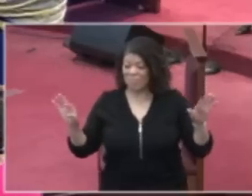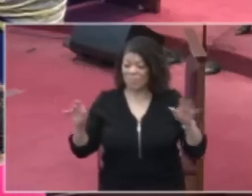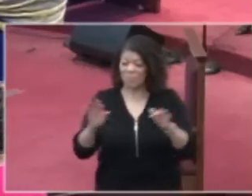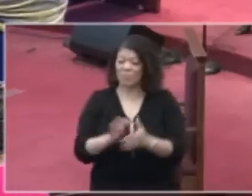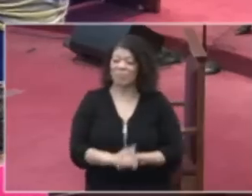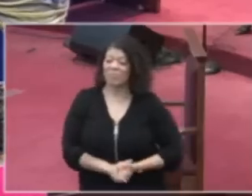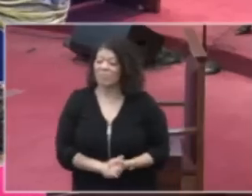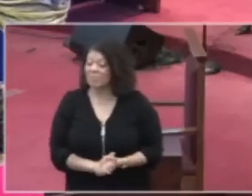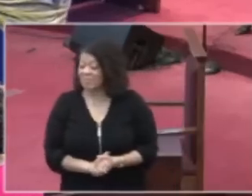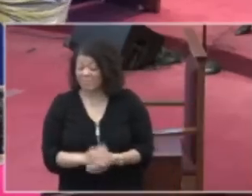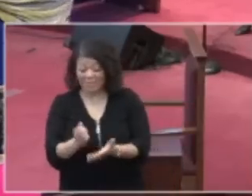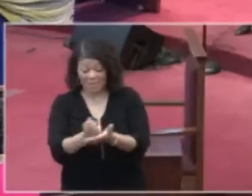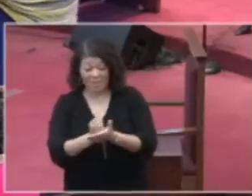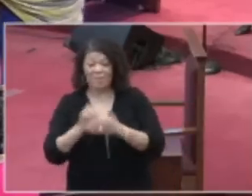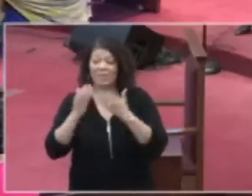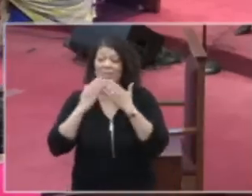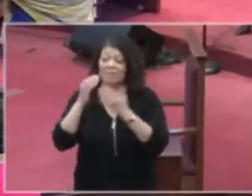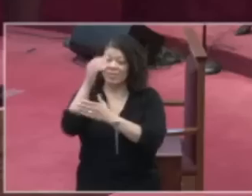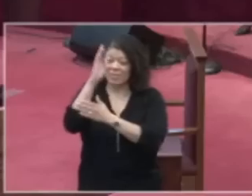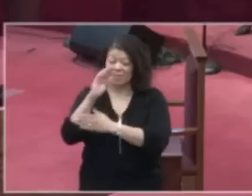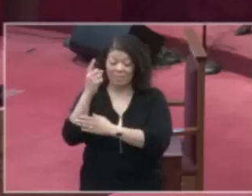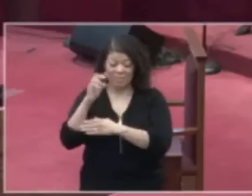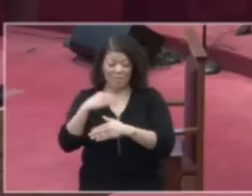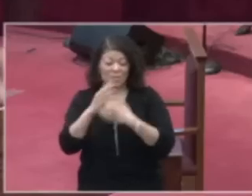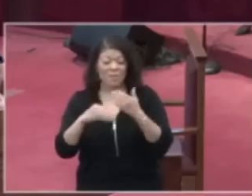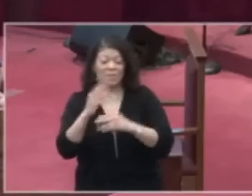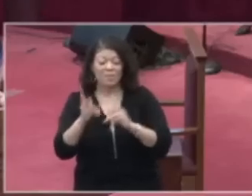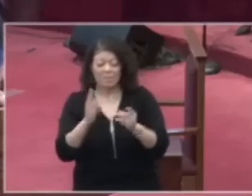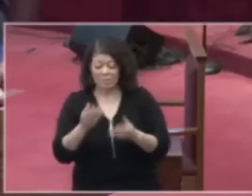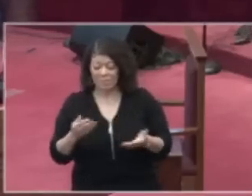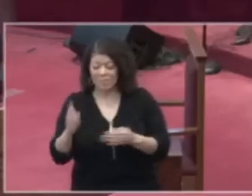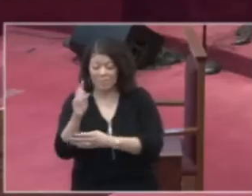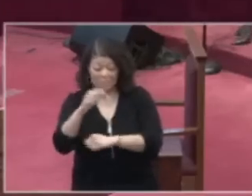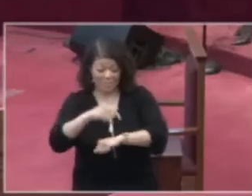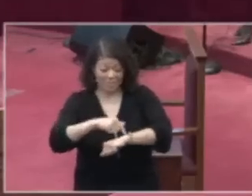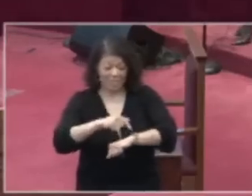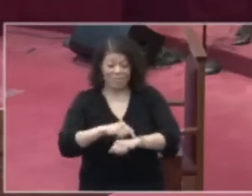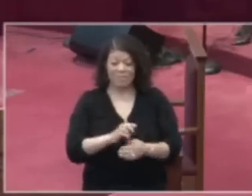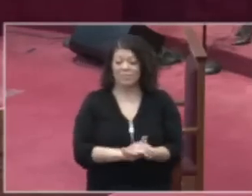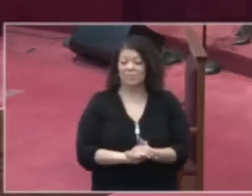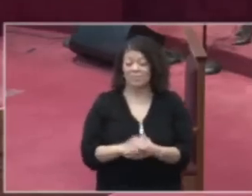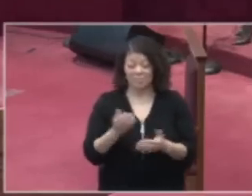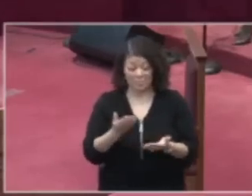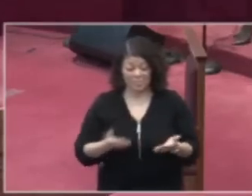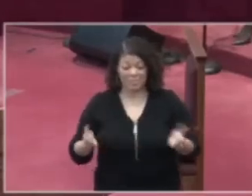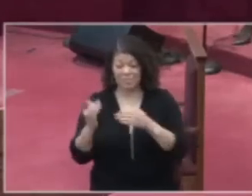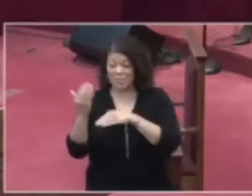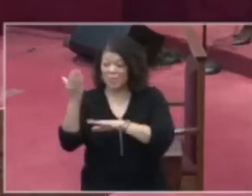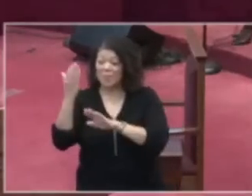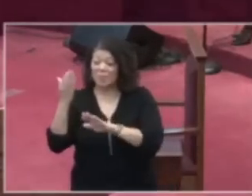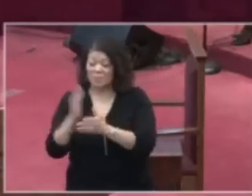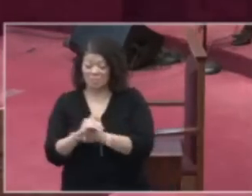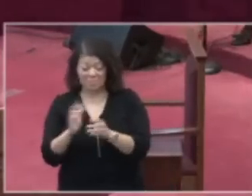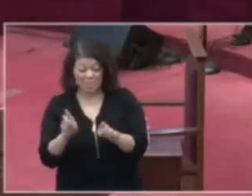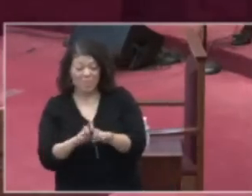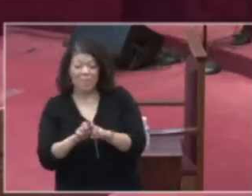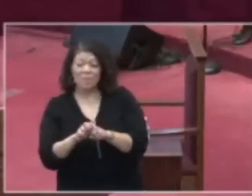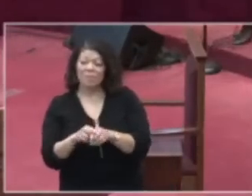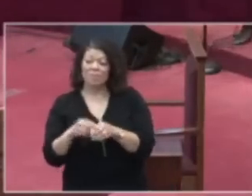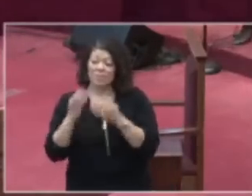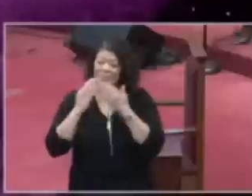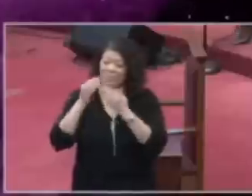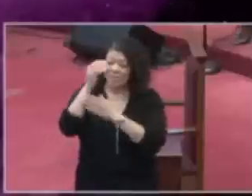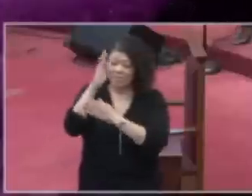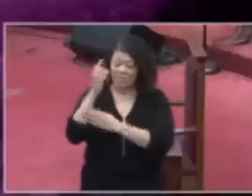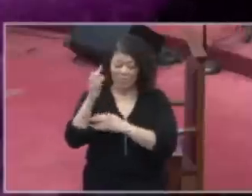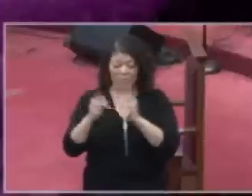Well, come on, help me thank God for any and all first-time visitors who share with us in physical space. And help me thank God for everybody